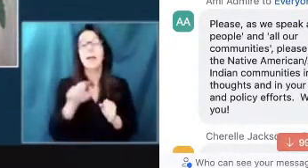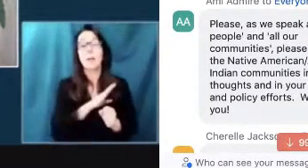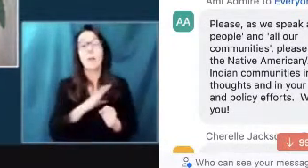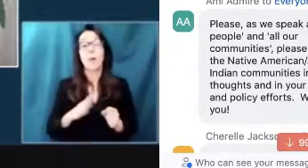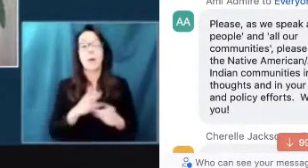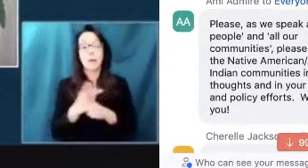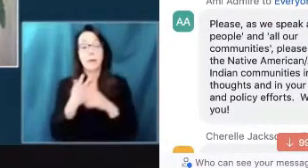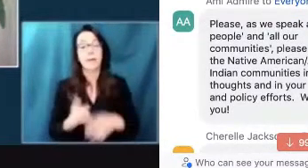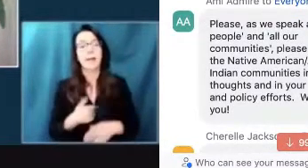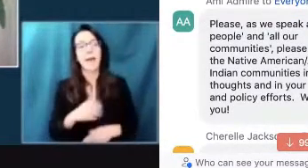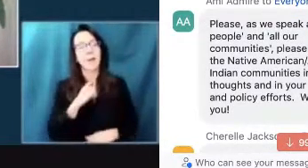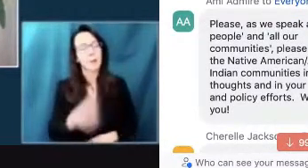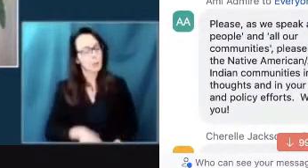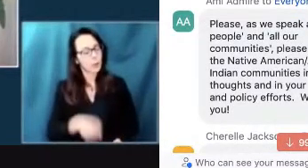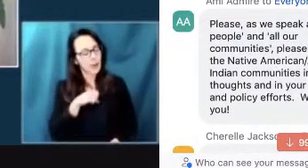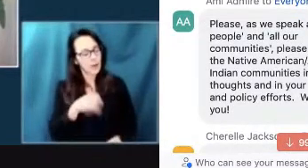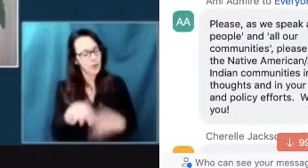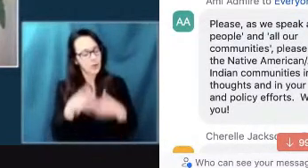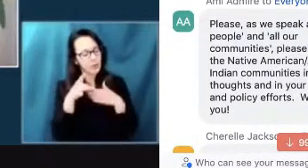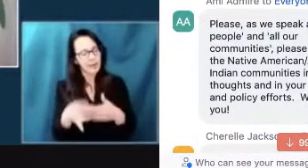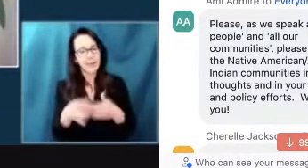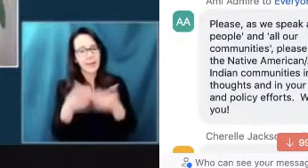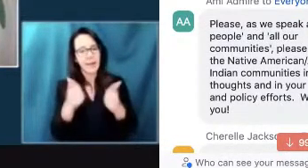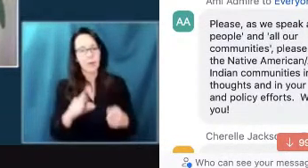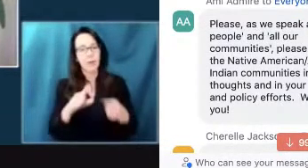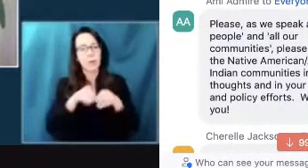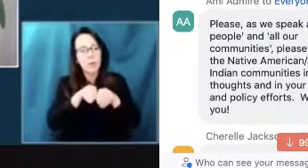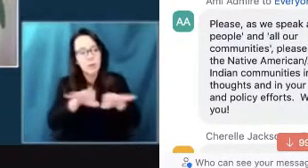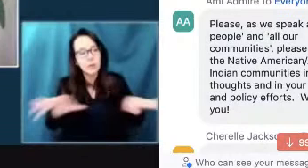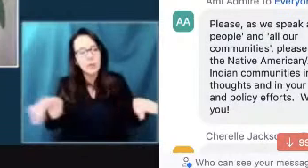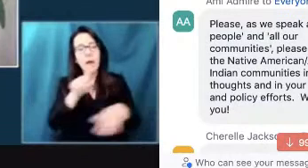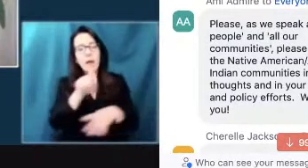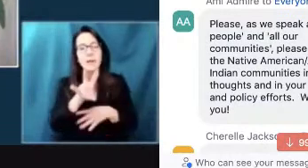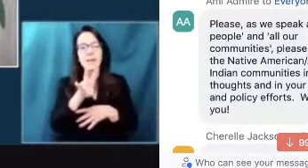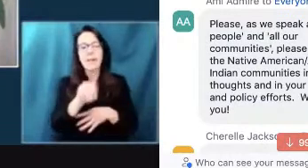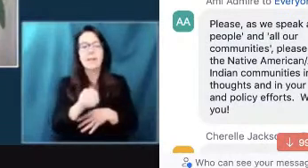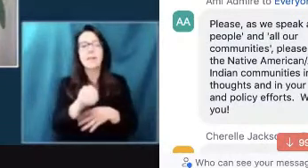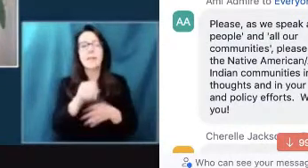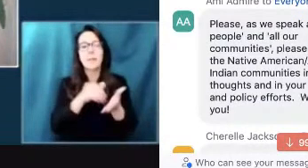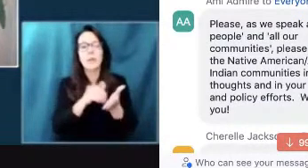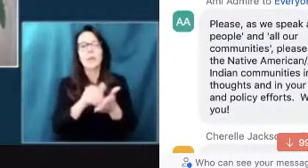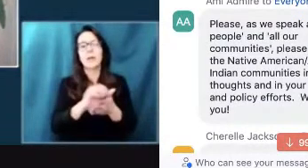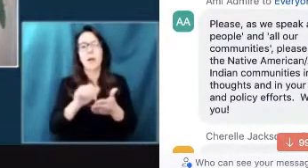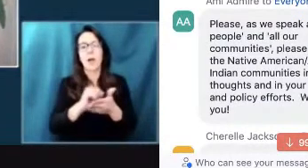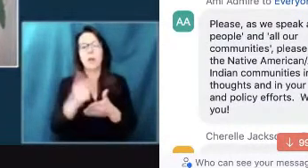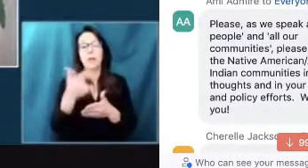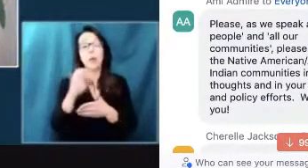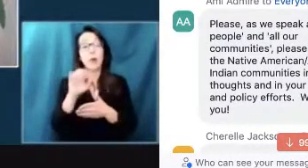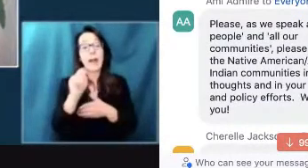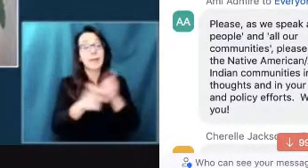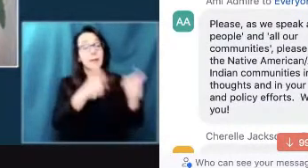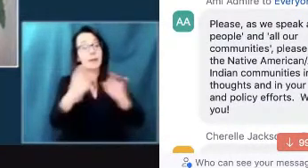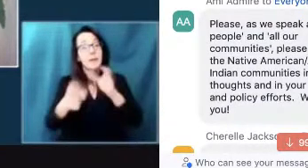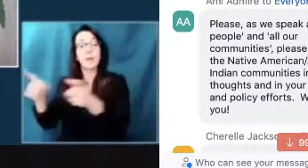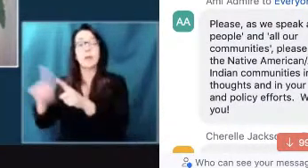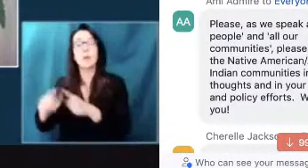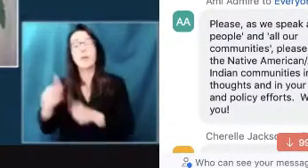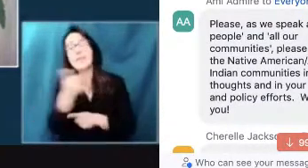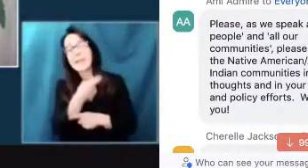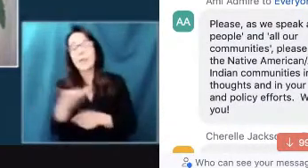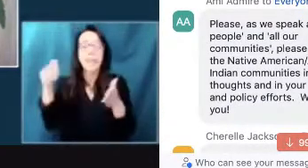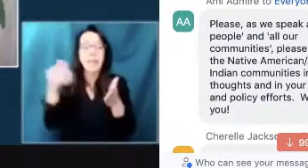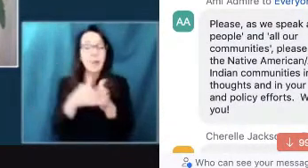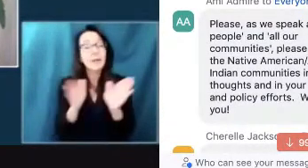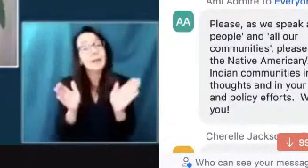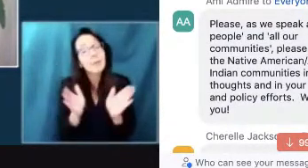lead efforts to distribute $170 million in grant funding to thousands of small and micro entrepreneurs so